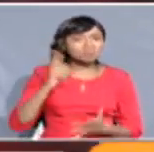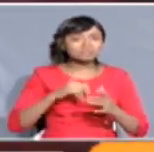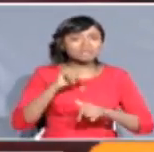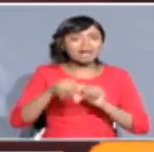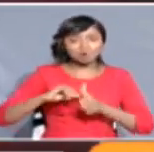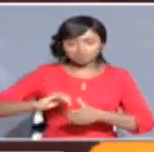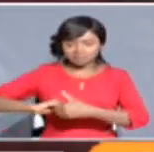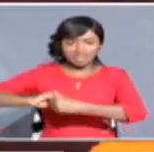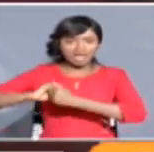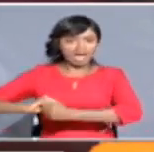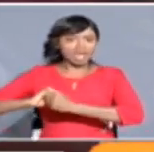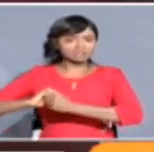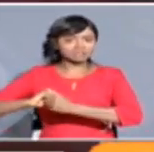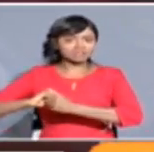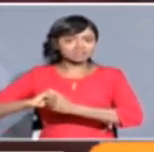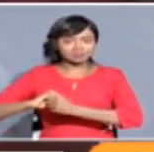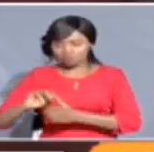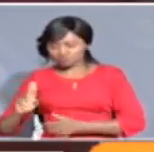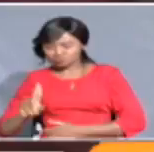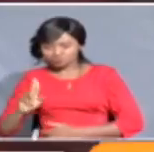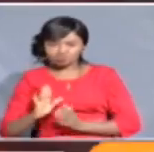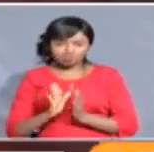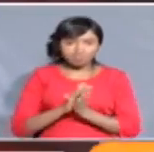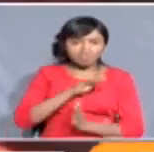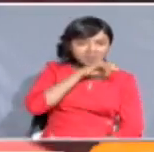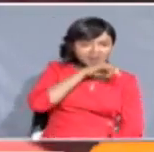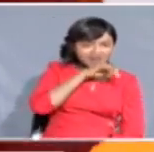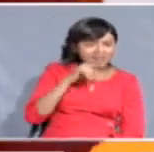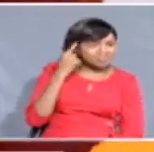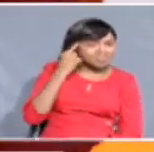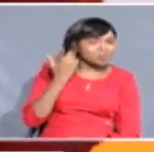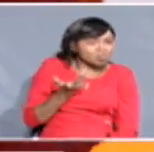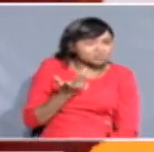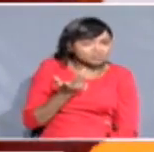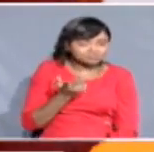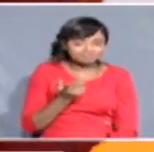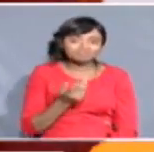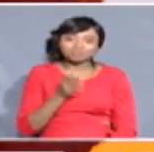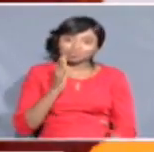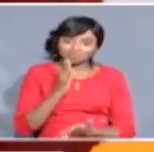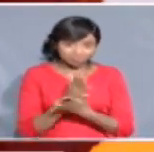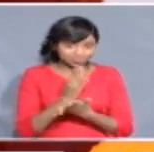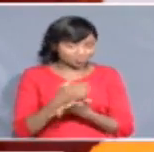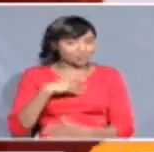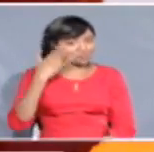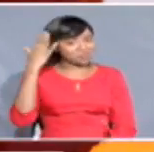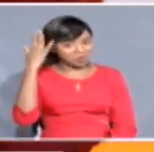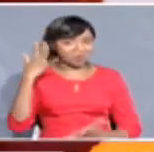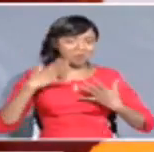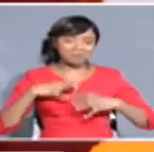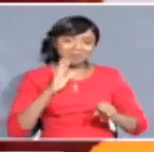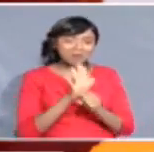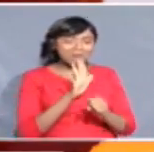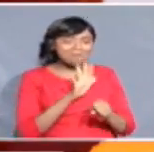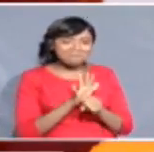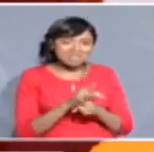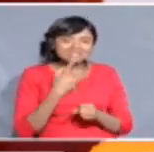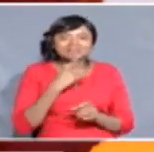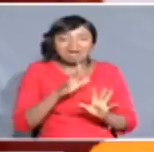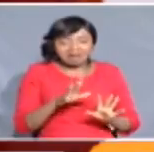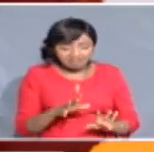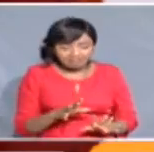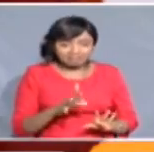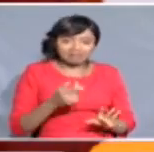handshake between the opposition leader and President Uhuru Kenyatta? I know a lot of people have raised this concern that because now you're